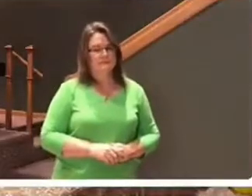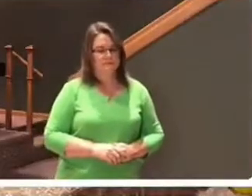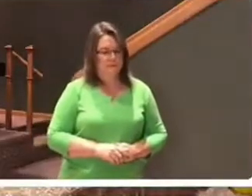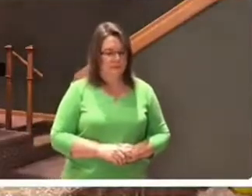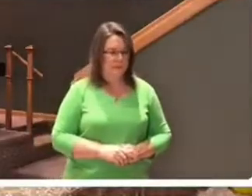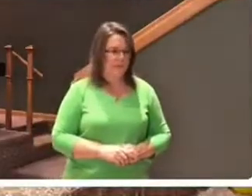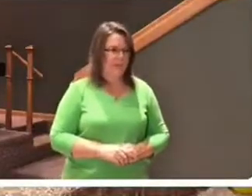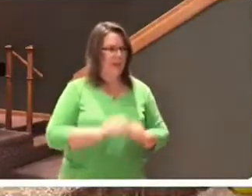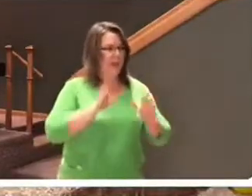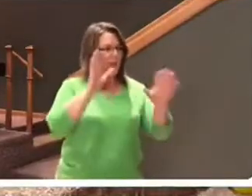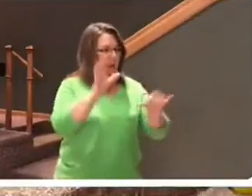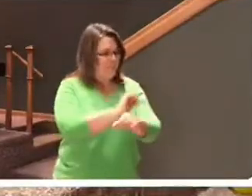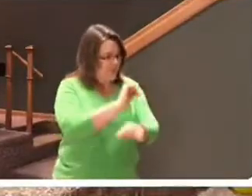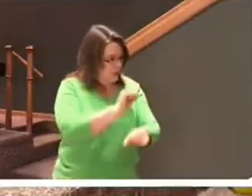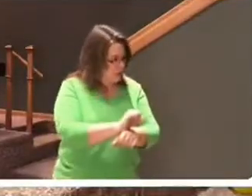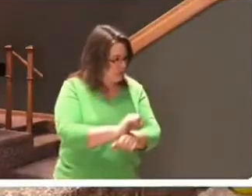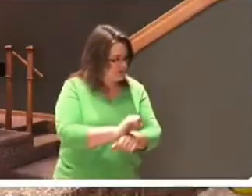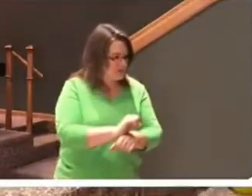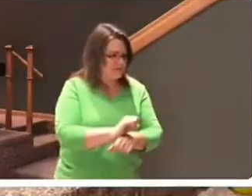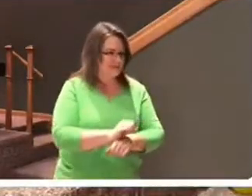I mean, miracles.